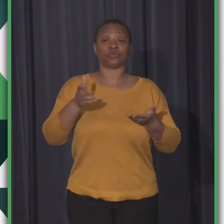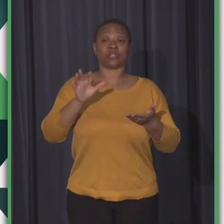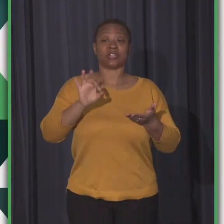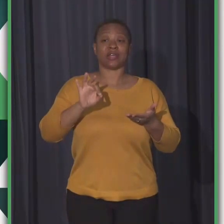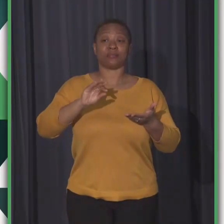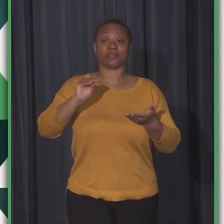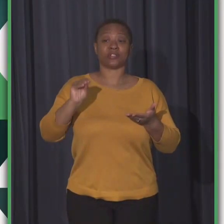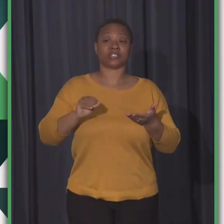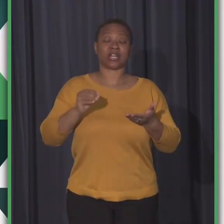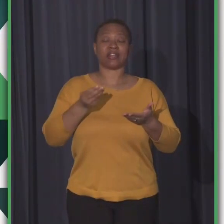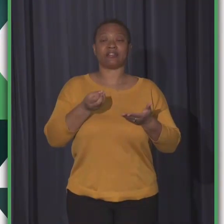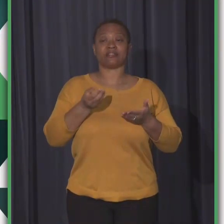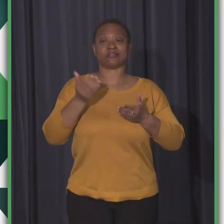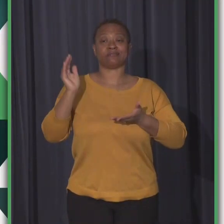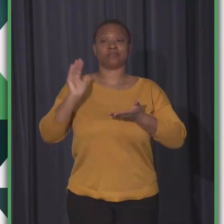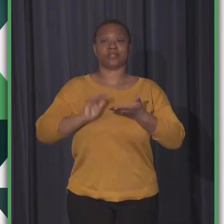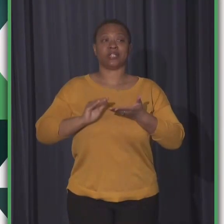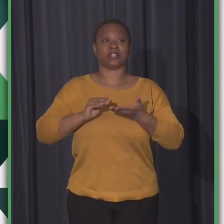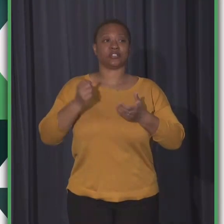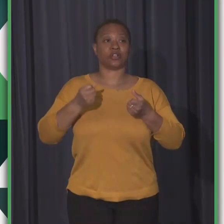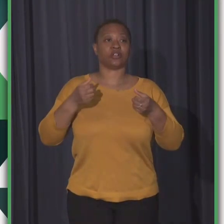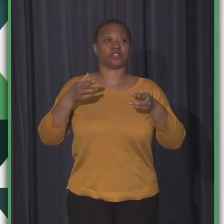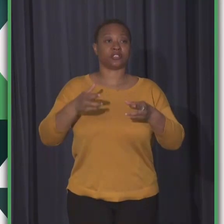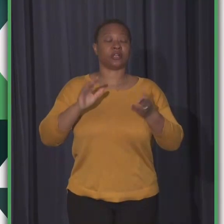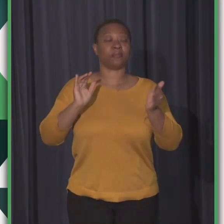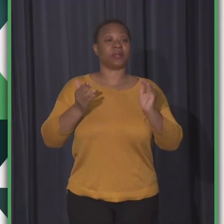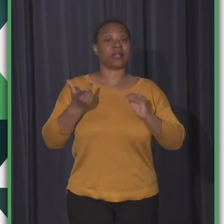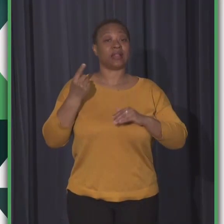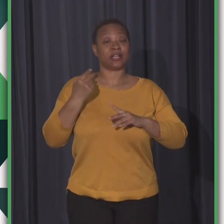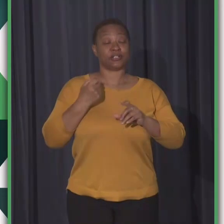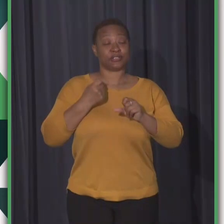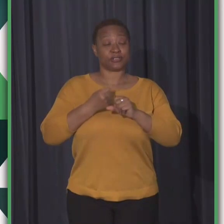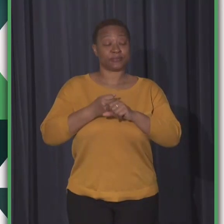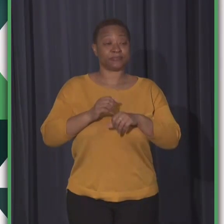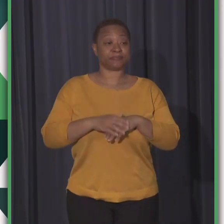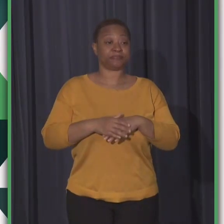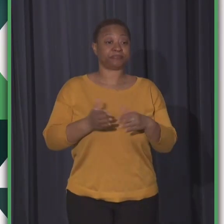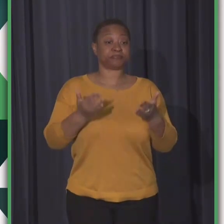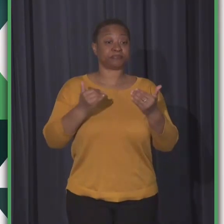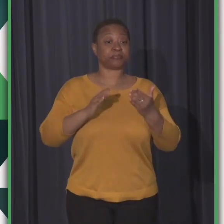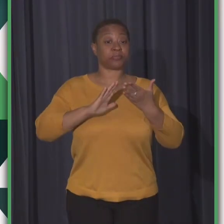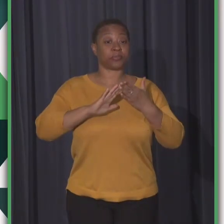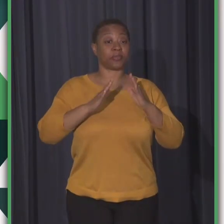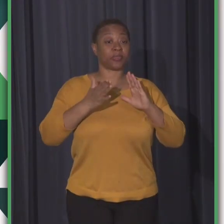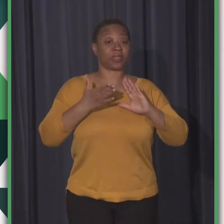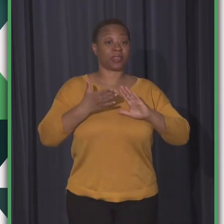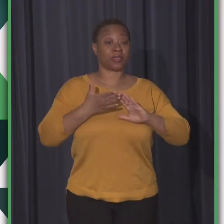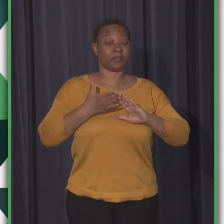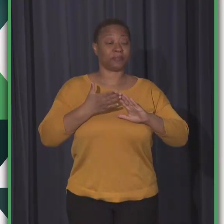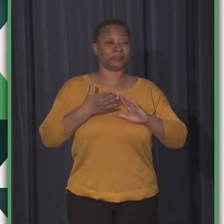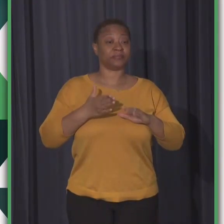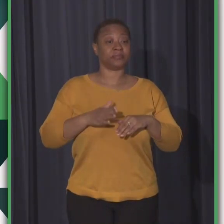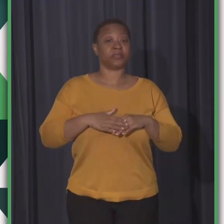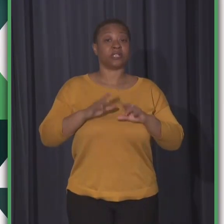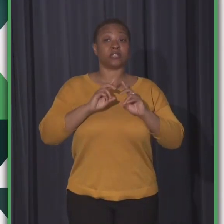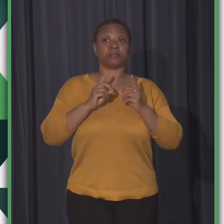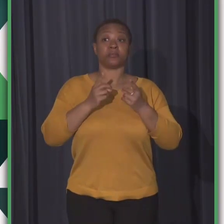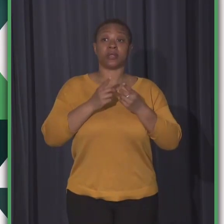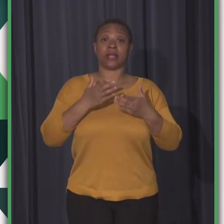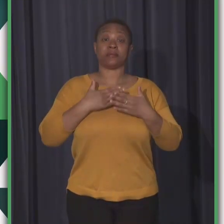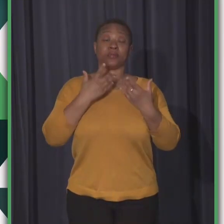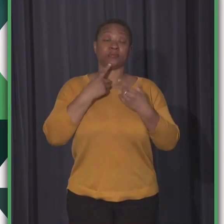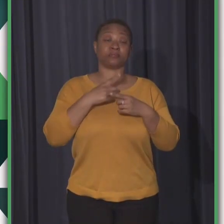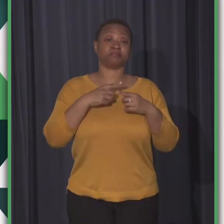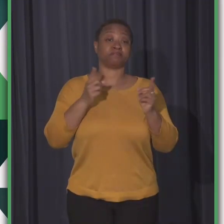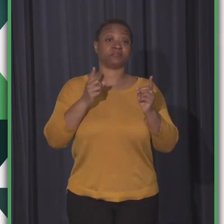29% fewer carjackings compared to last year. Moving on to community, the department's happy to report an update